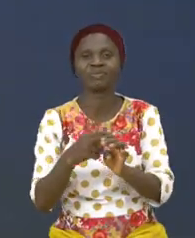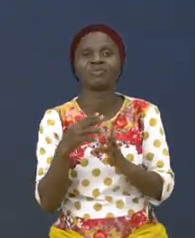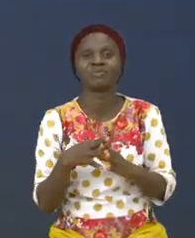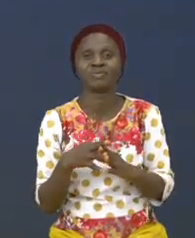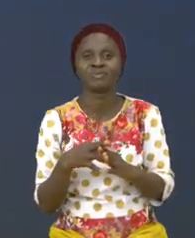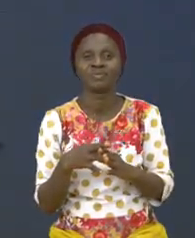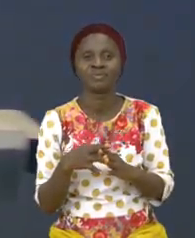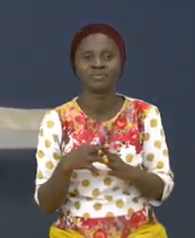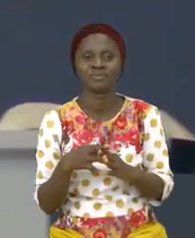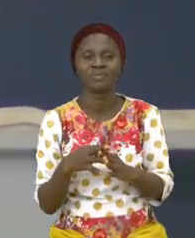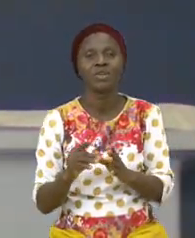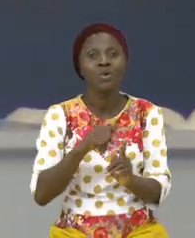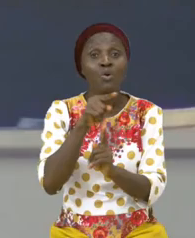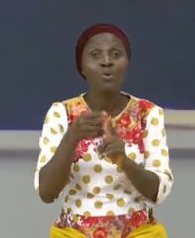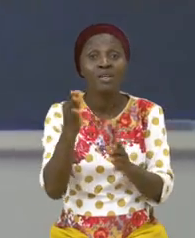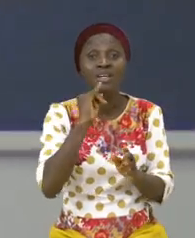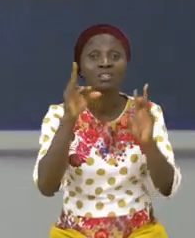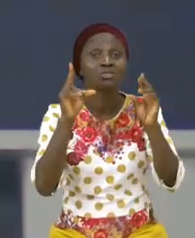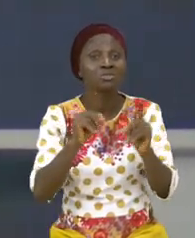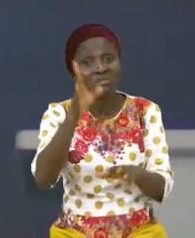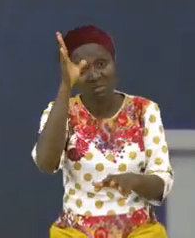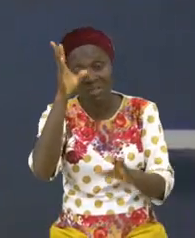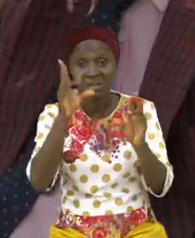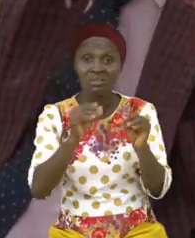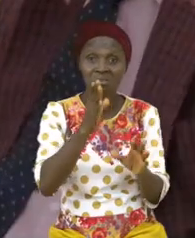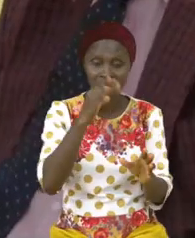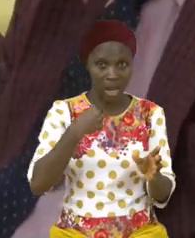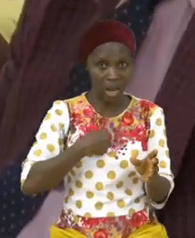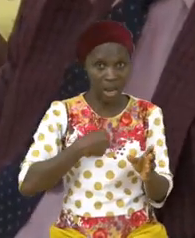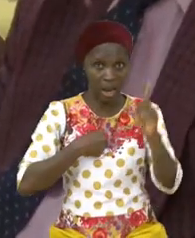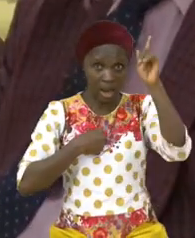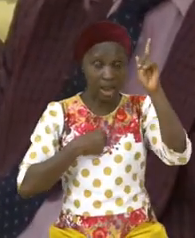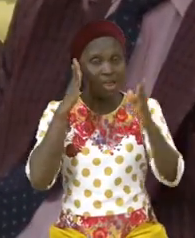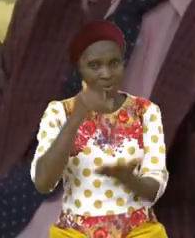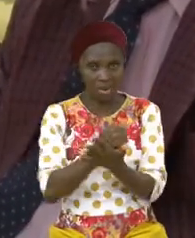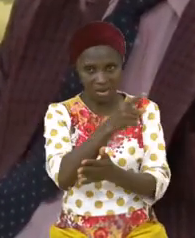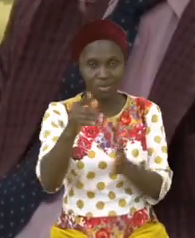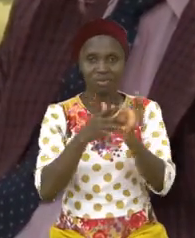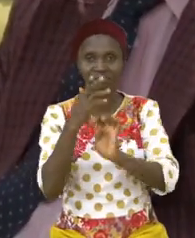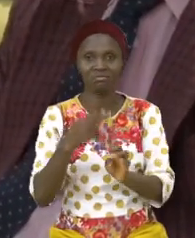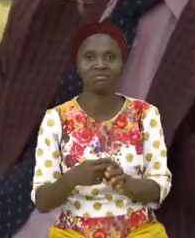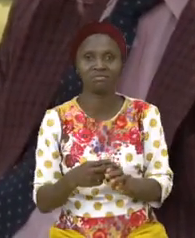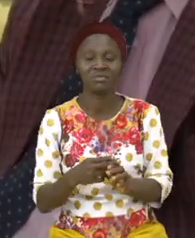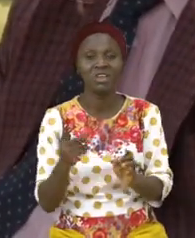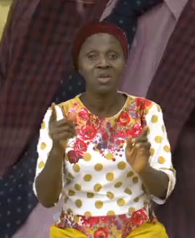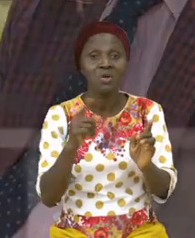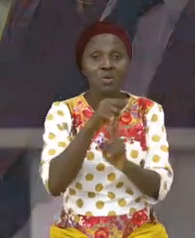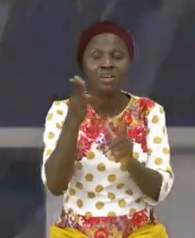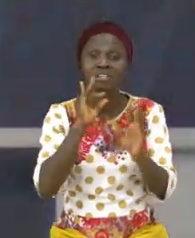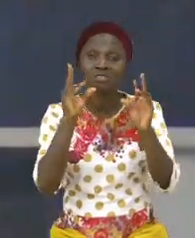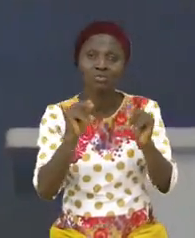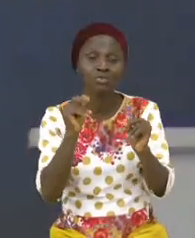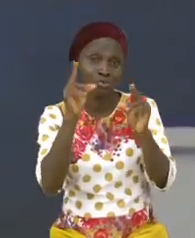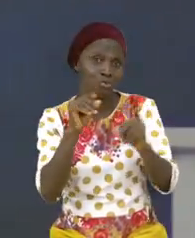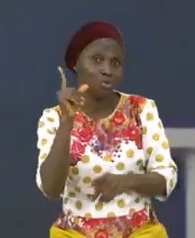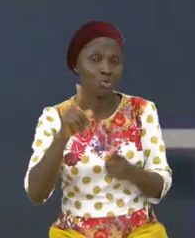When there's no father, there's no mother, I will help you. When there's no sponsor, no financier,